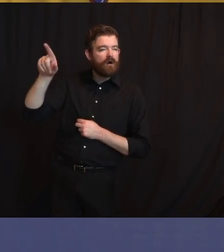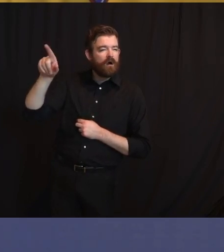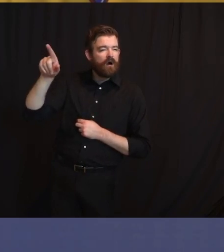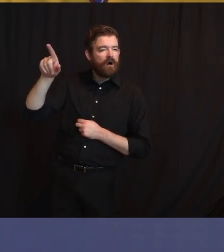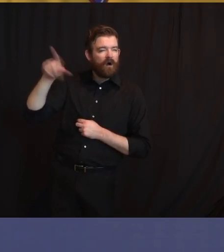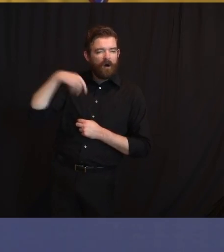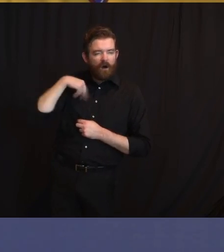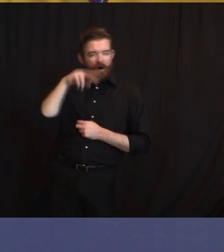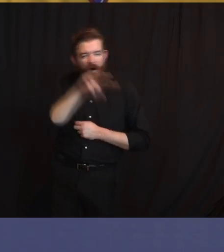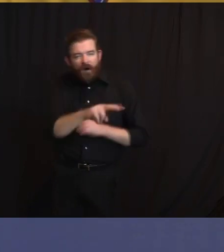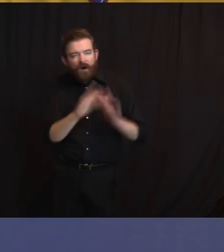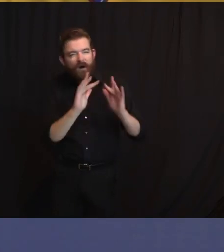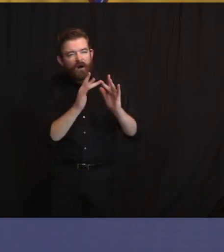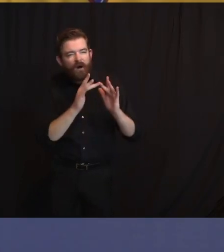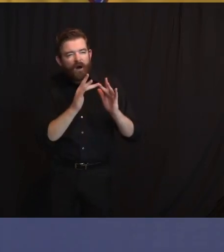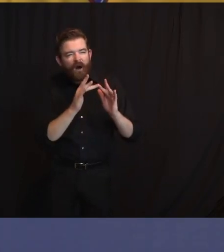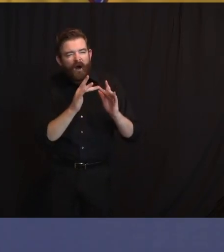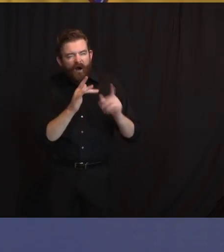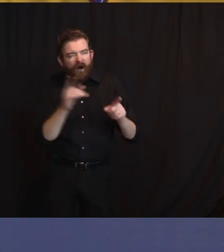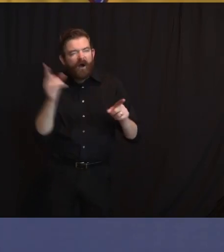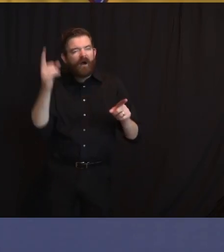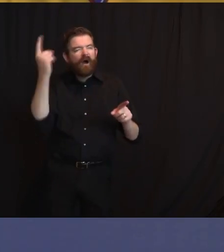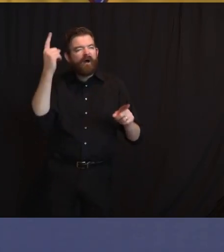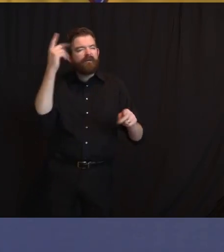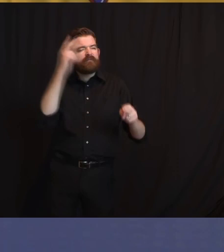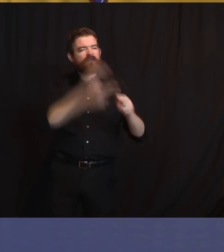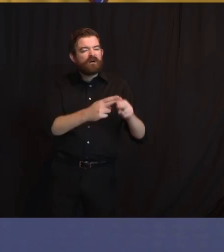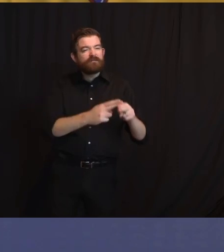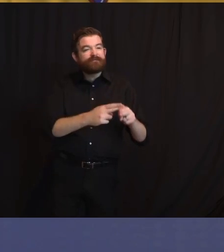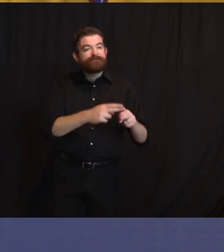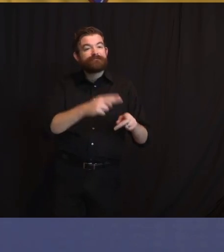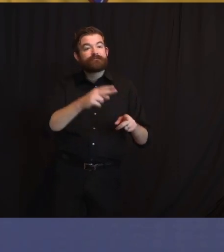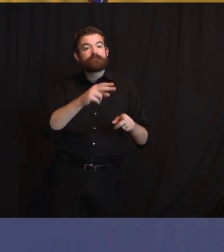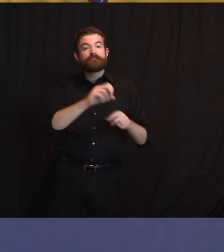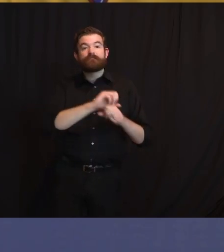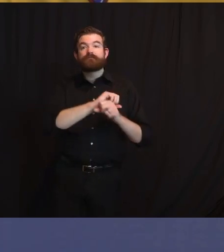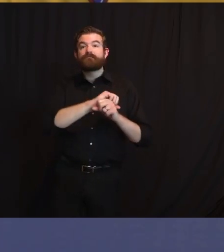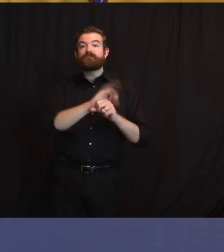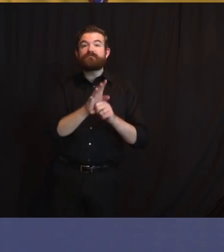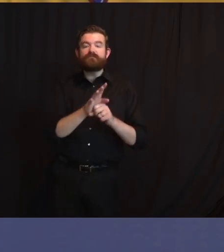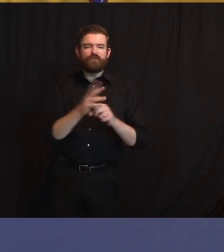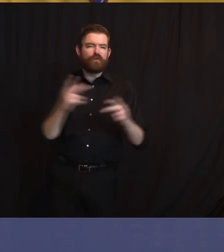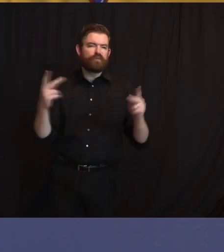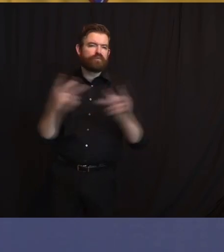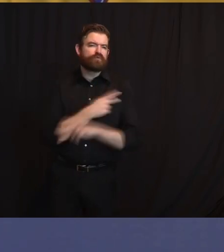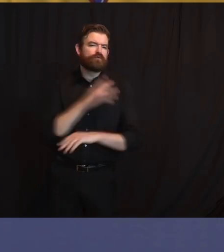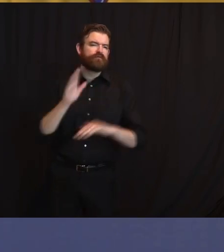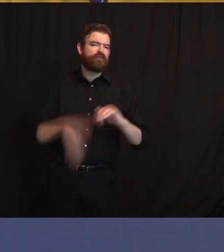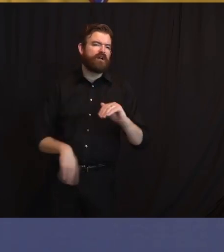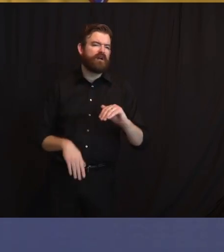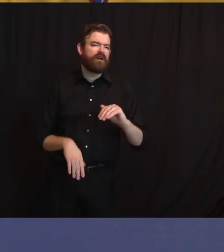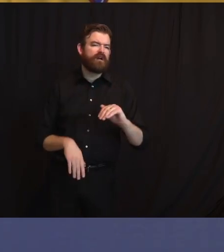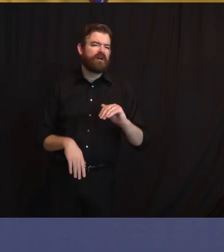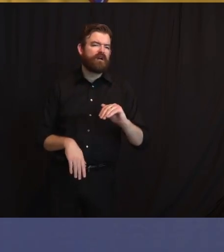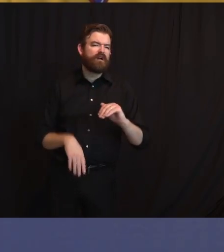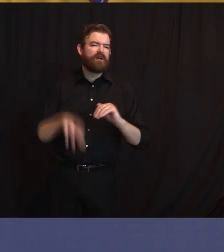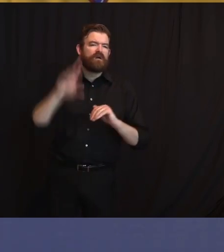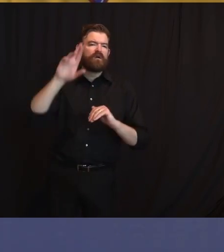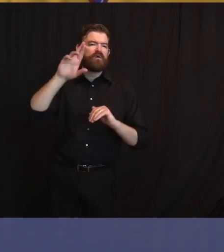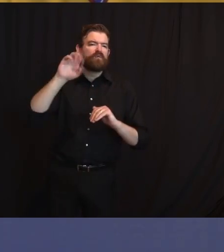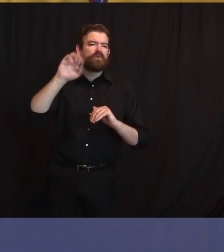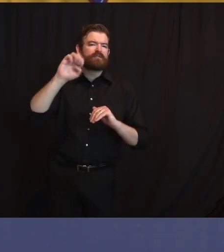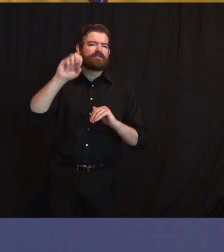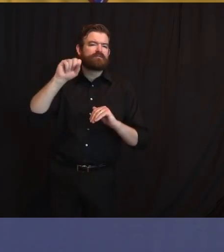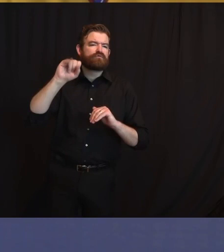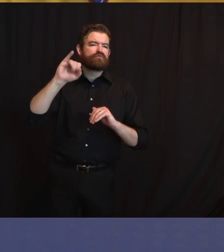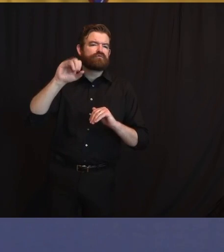the coronavirus crisis was more disastrous than the Great Recession and would last for longer, and yet it told members that